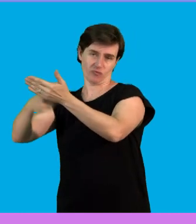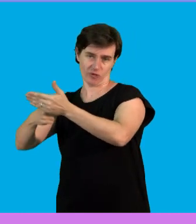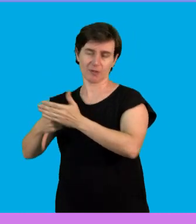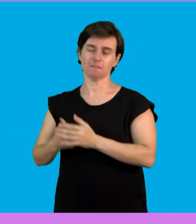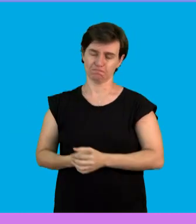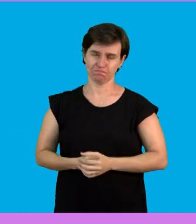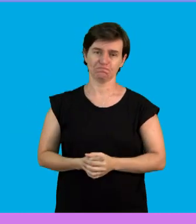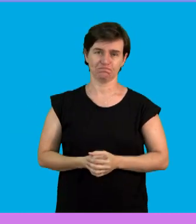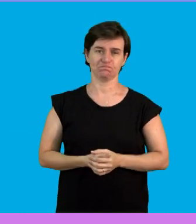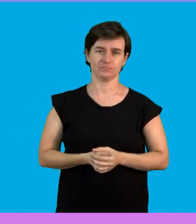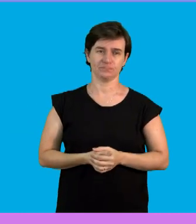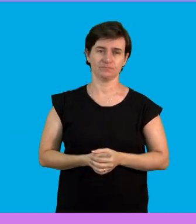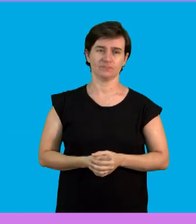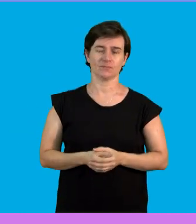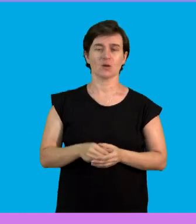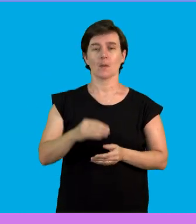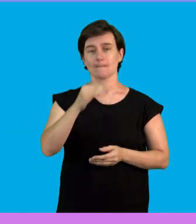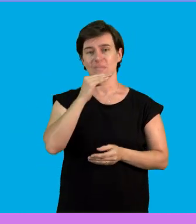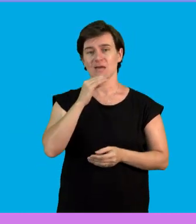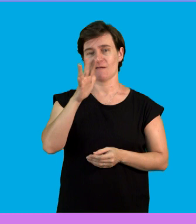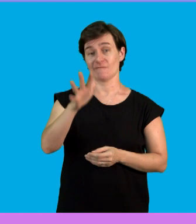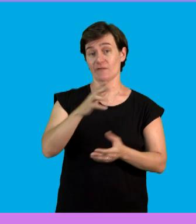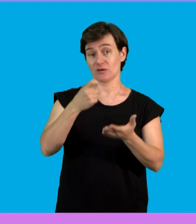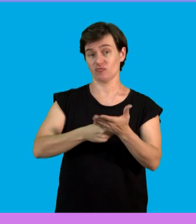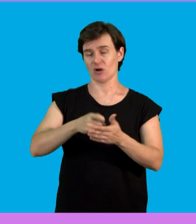100. And that is